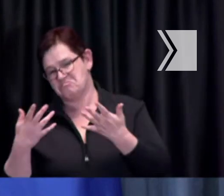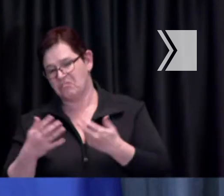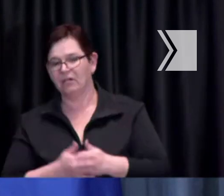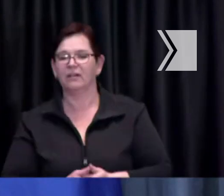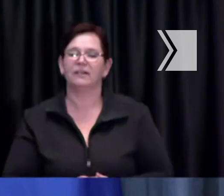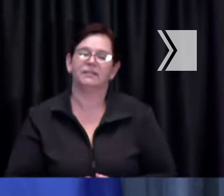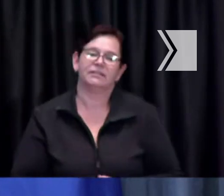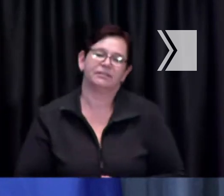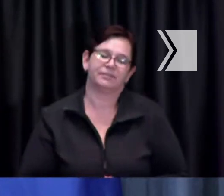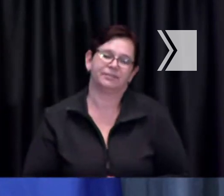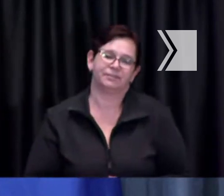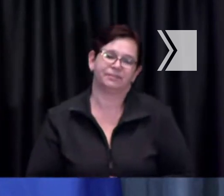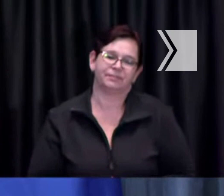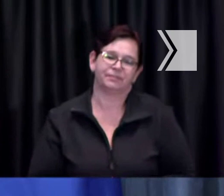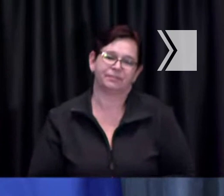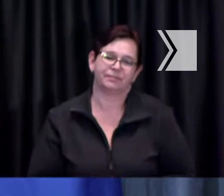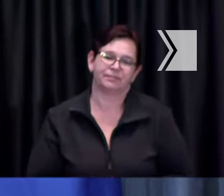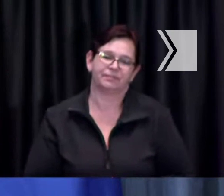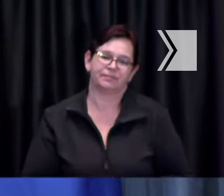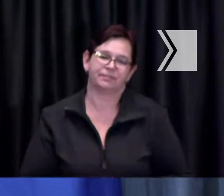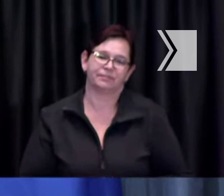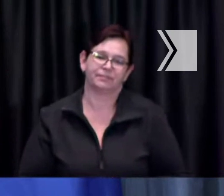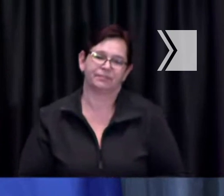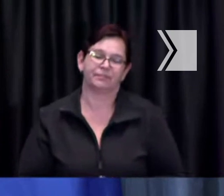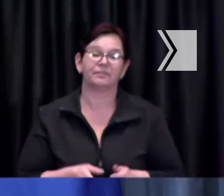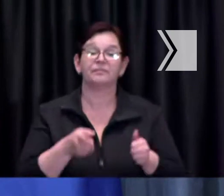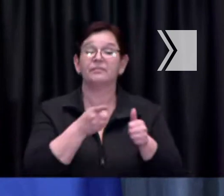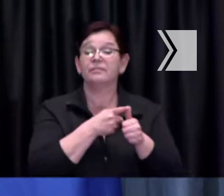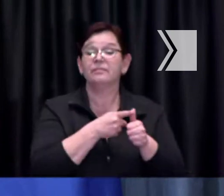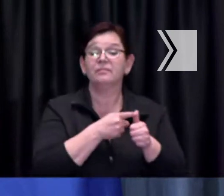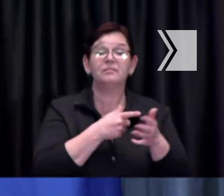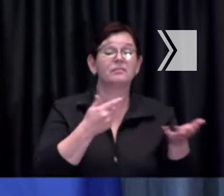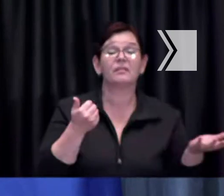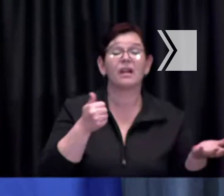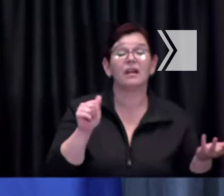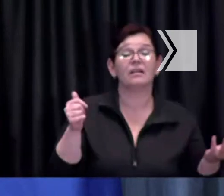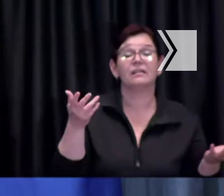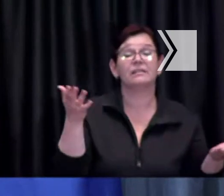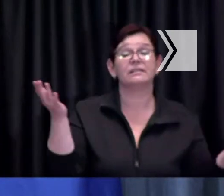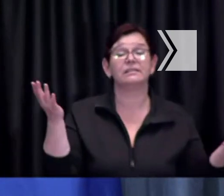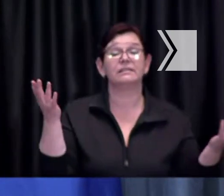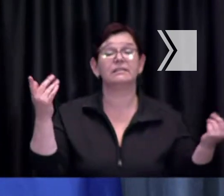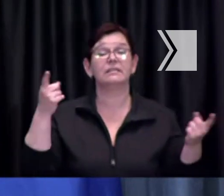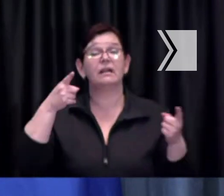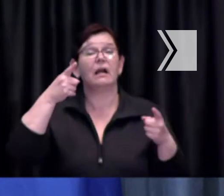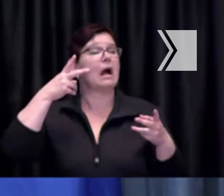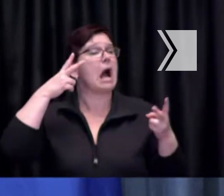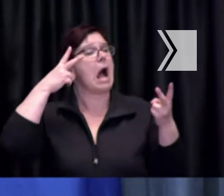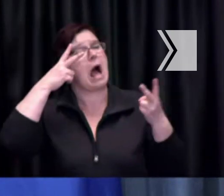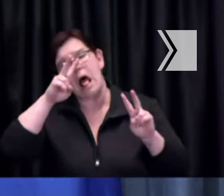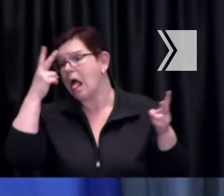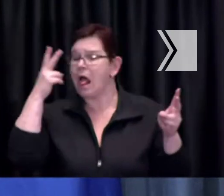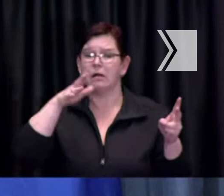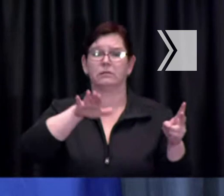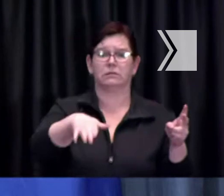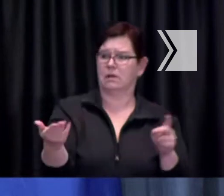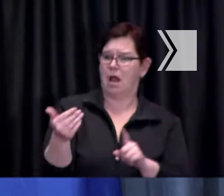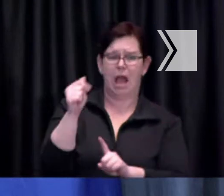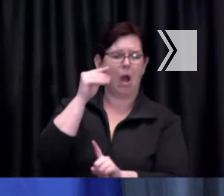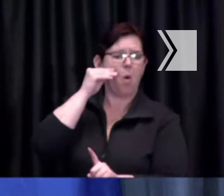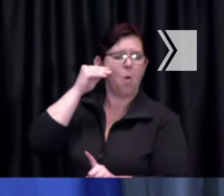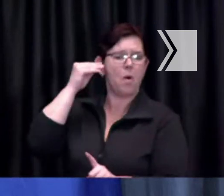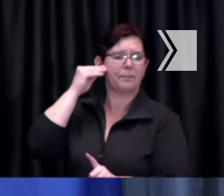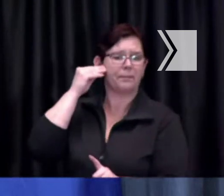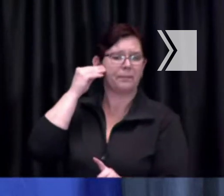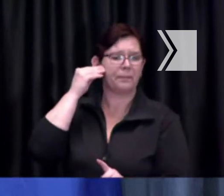So, the chance of any of us dying in any accident at home in the next year is